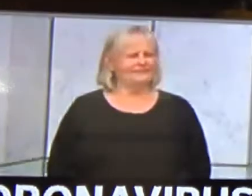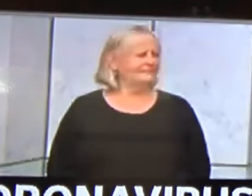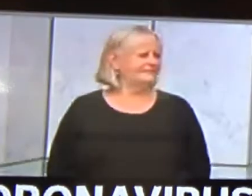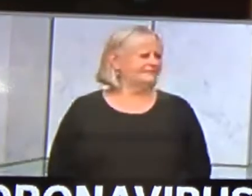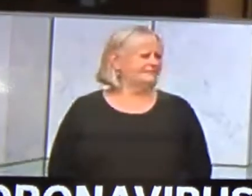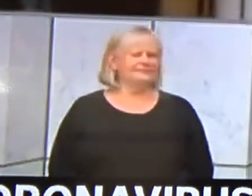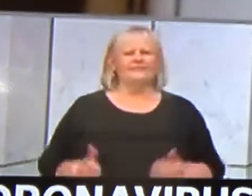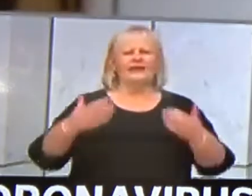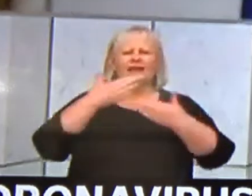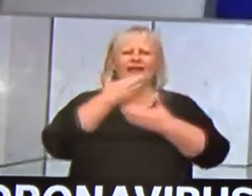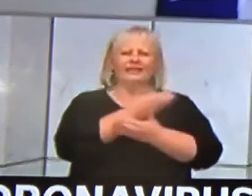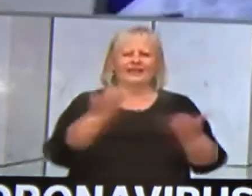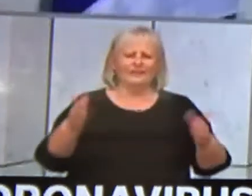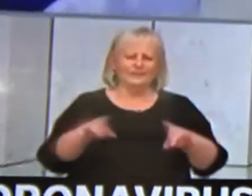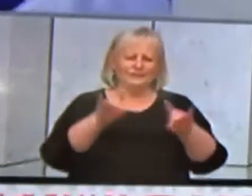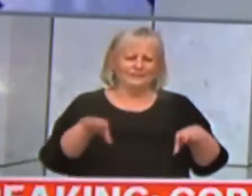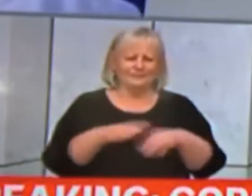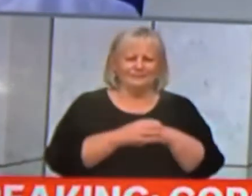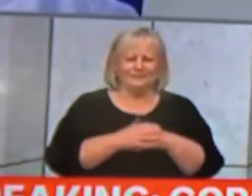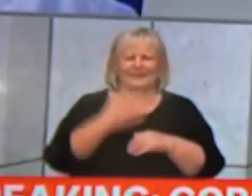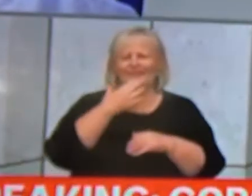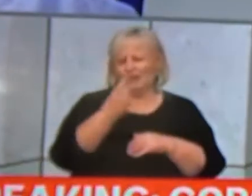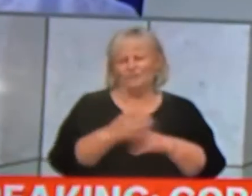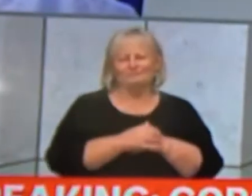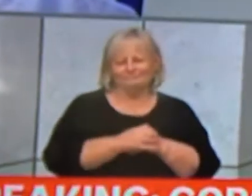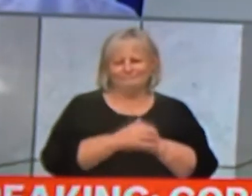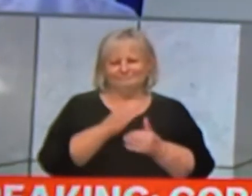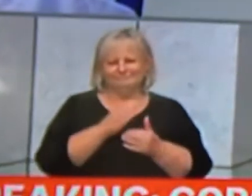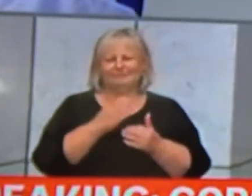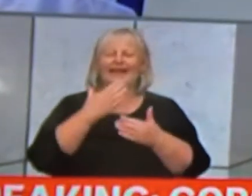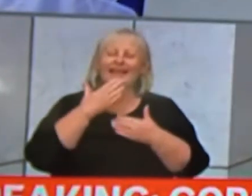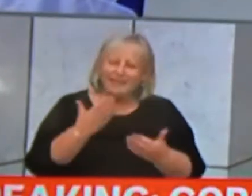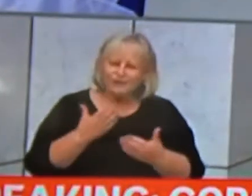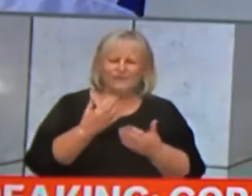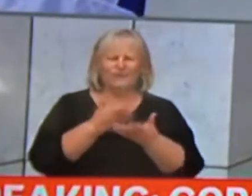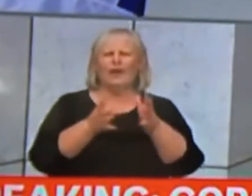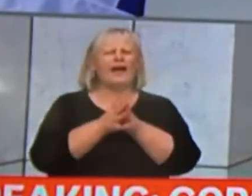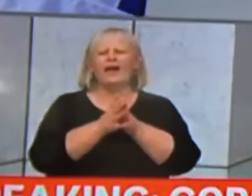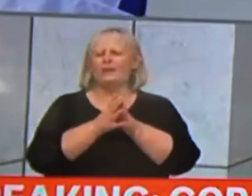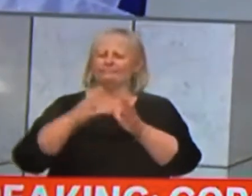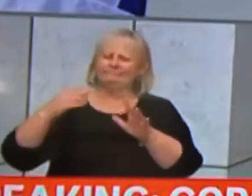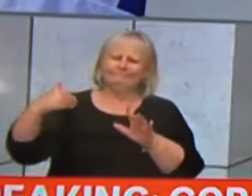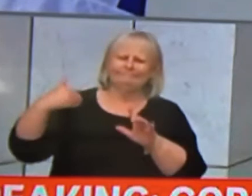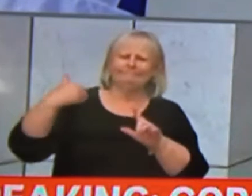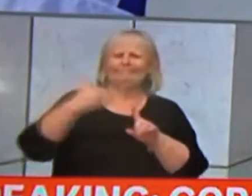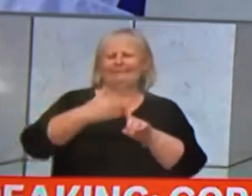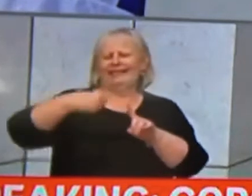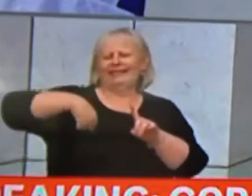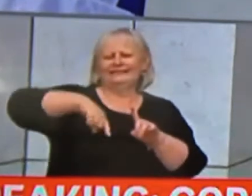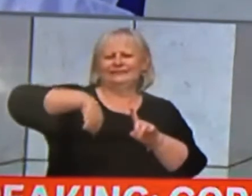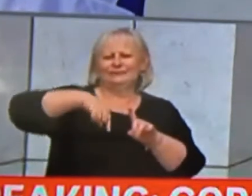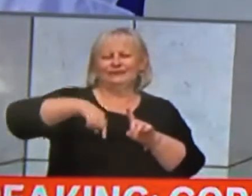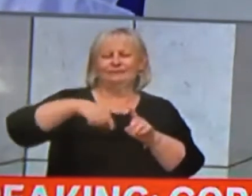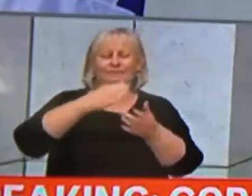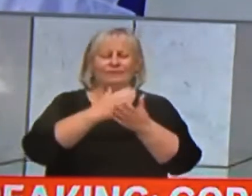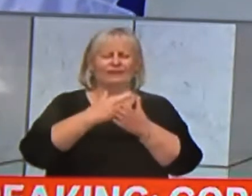Speaking out of the National Cabinet. Thank you. Thank you for the way, over the course of this week, you have